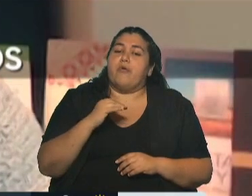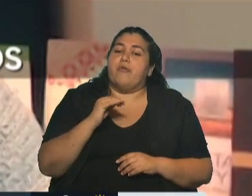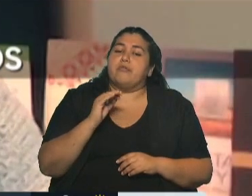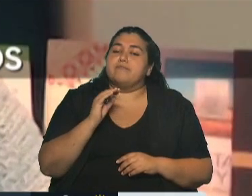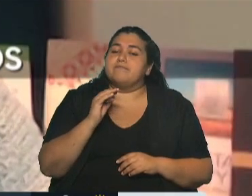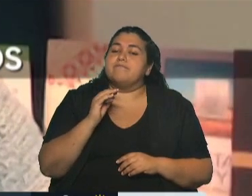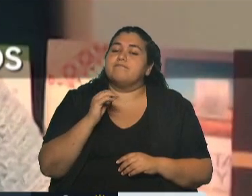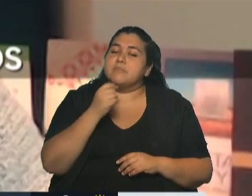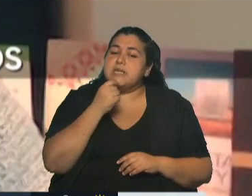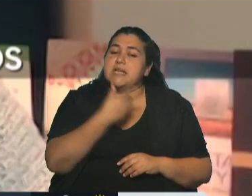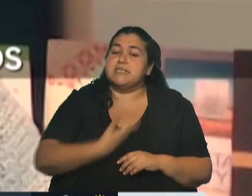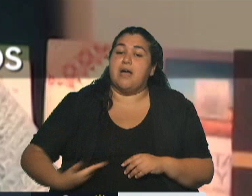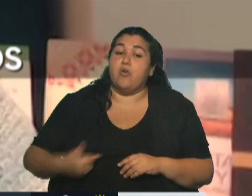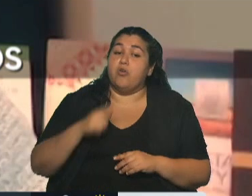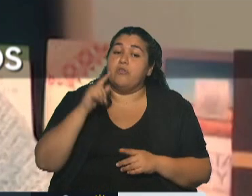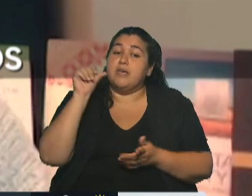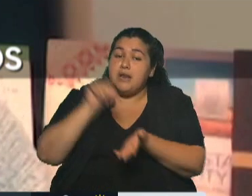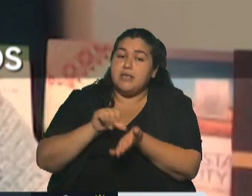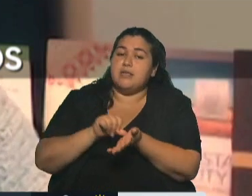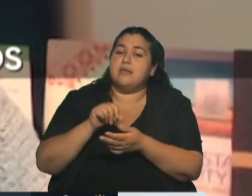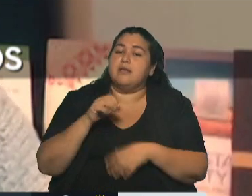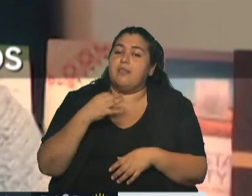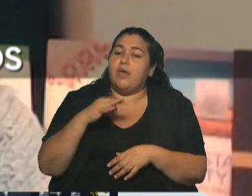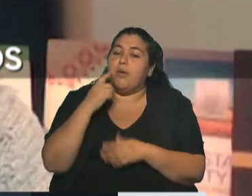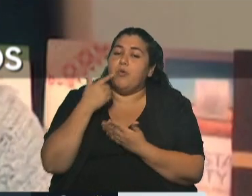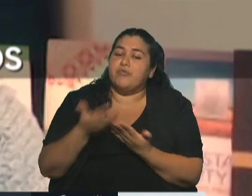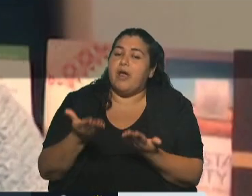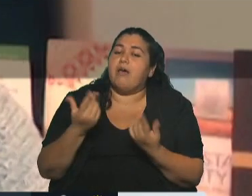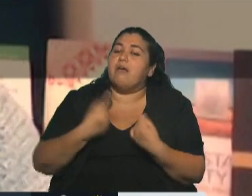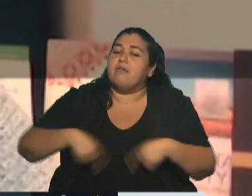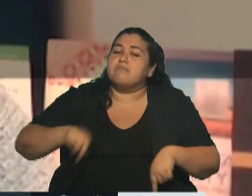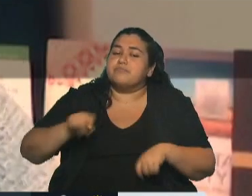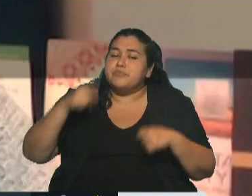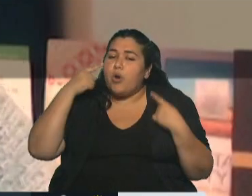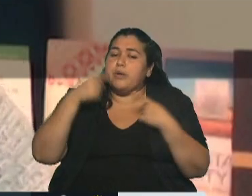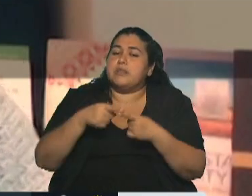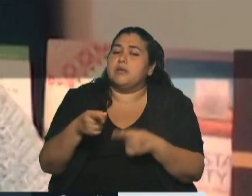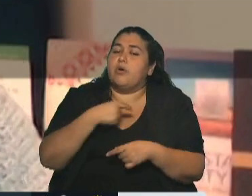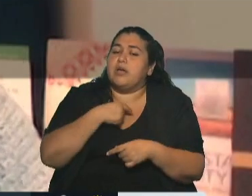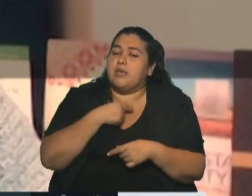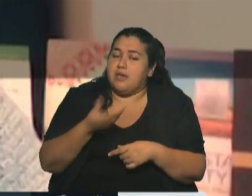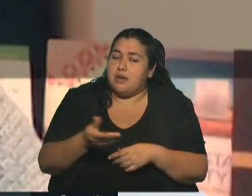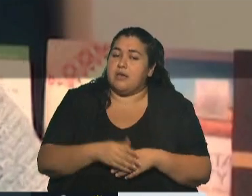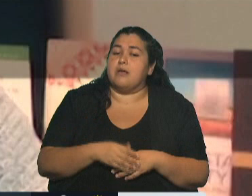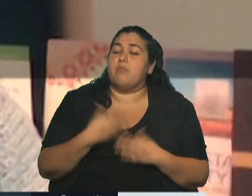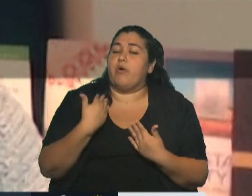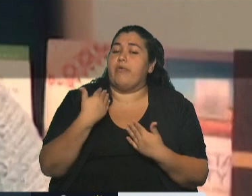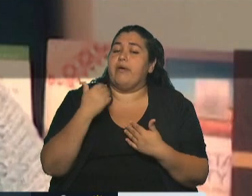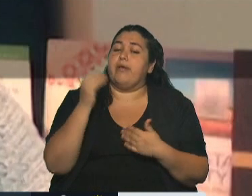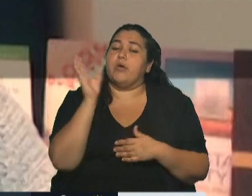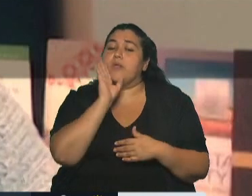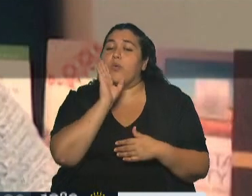to demonstrate that they can use proxies to make the United States and